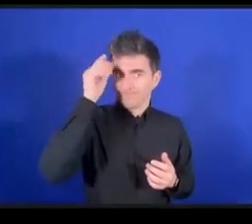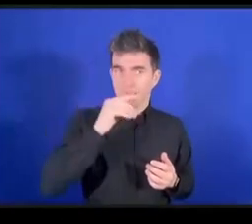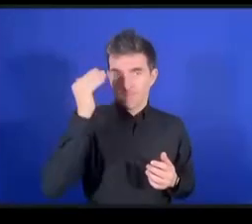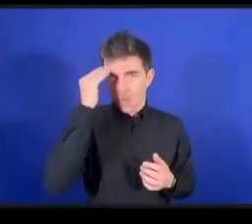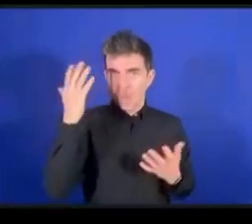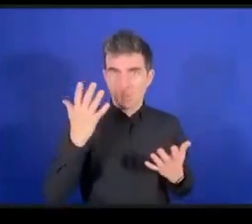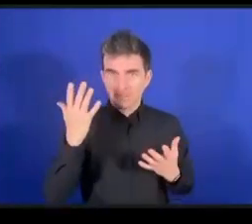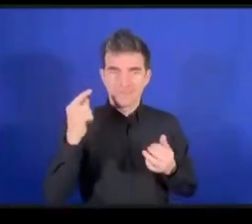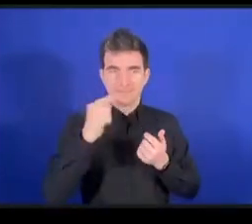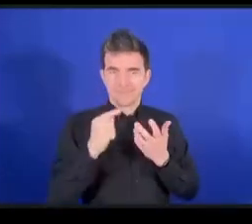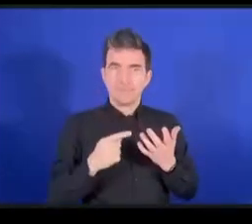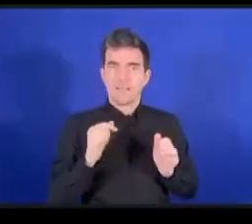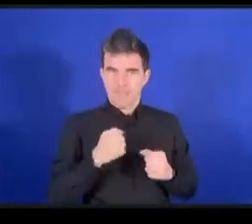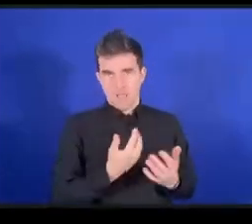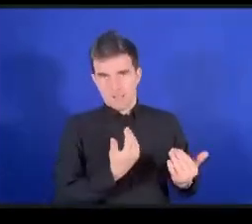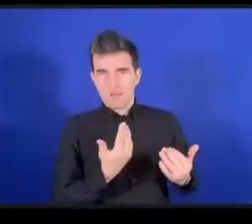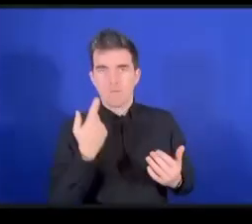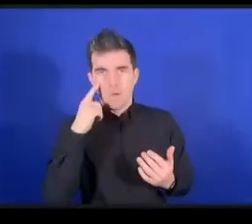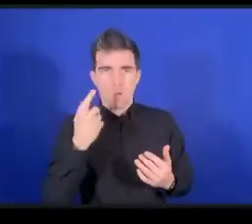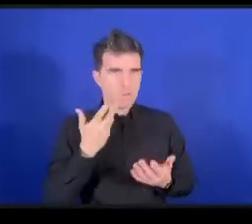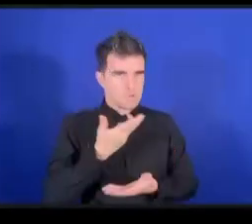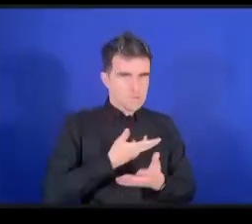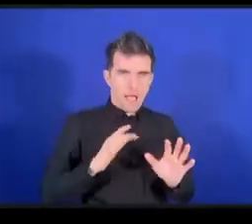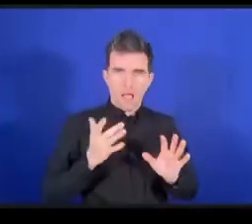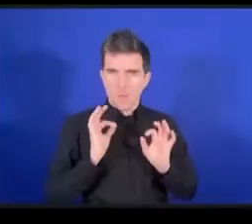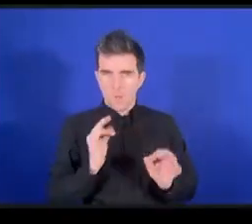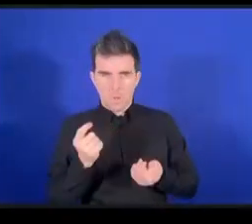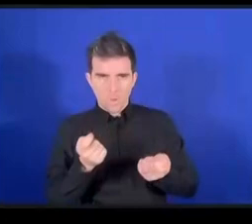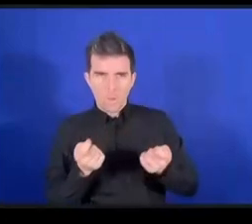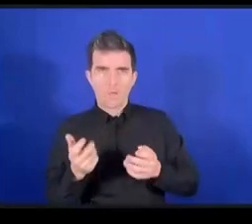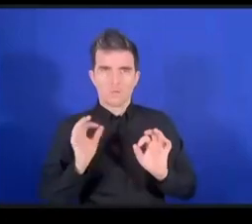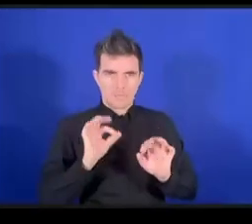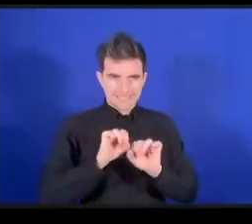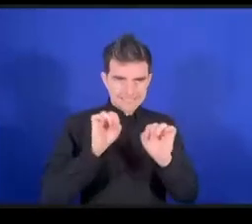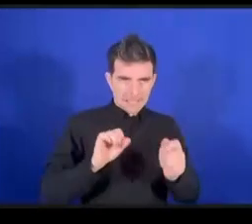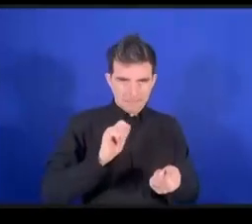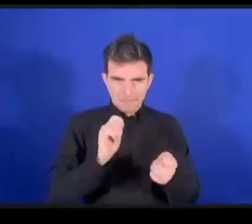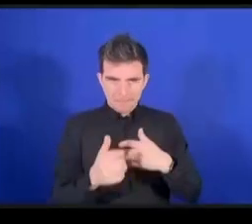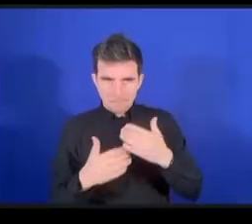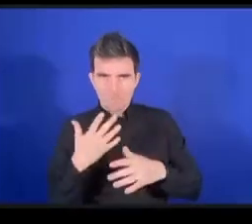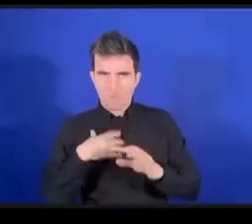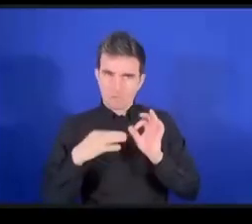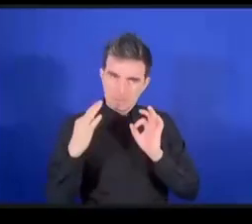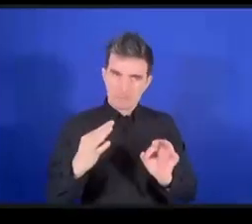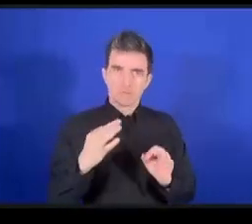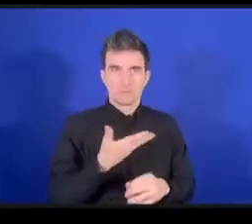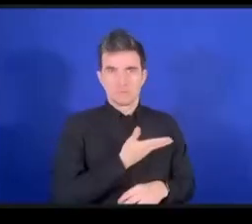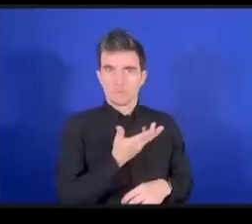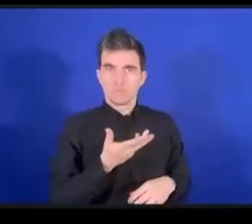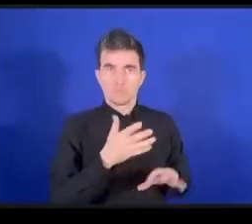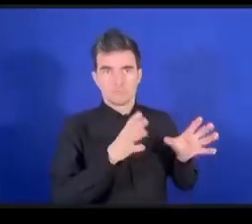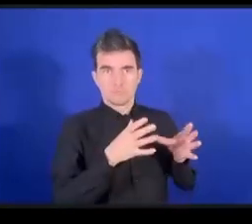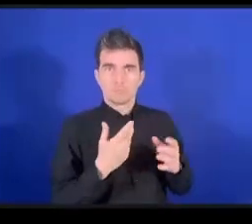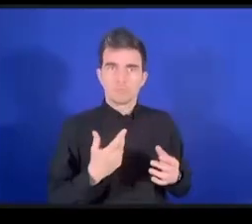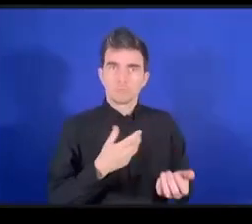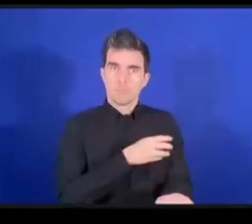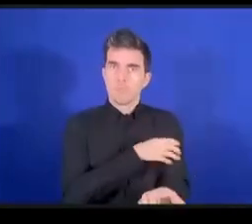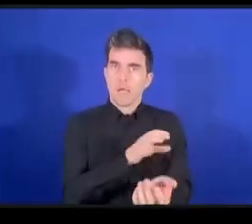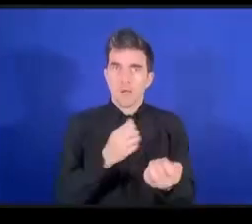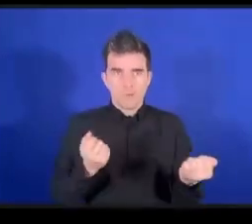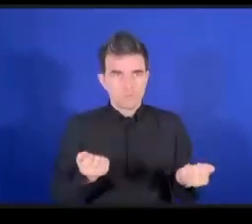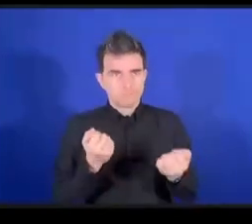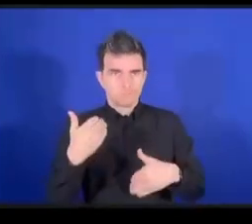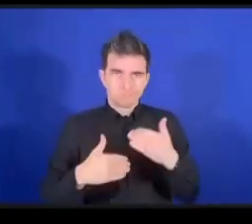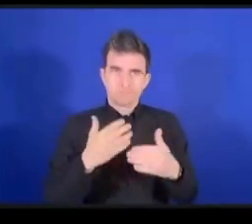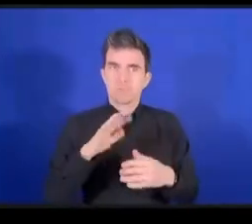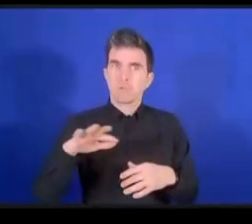government will come together and squeeze out civil society. So it's a paradoxical and complex situation. What we have to do is document more